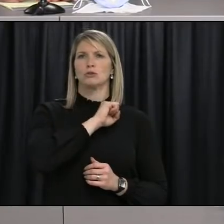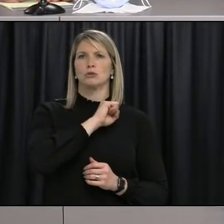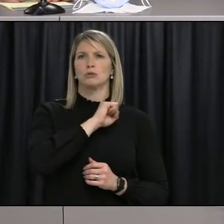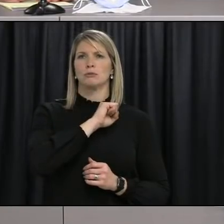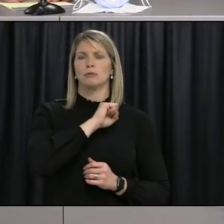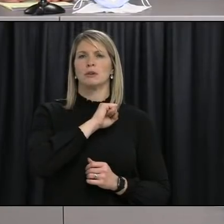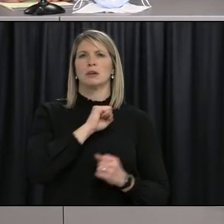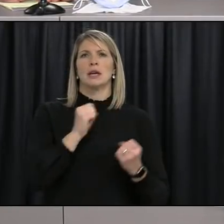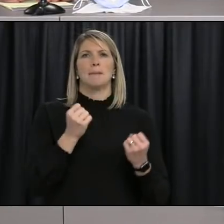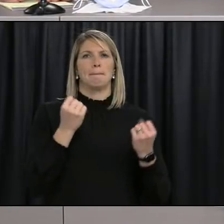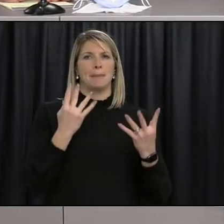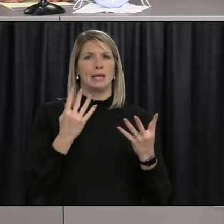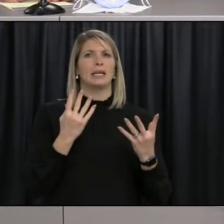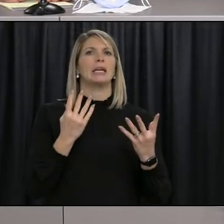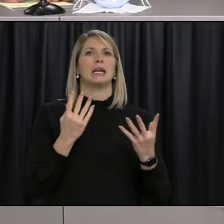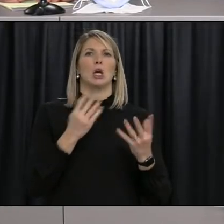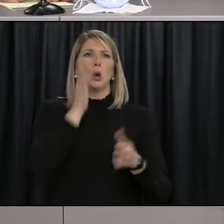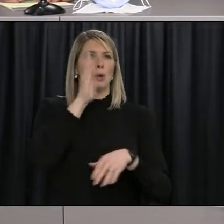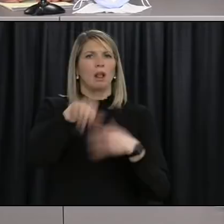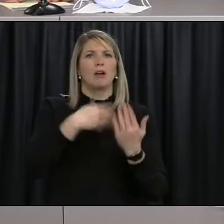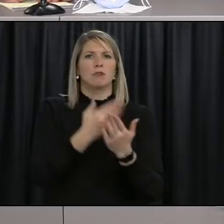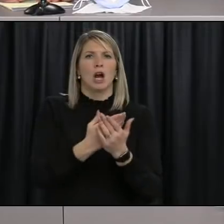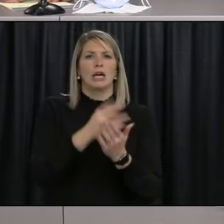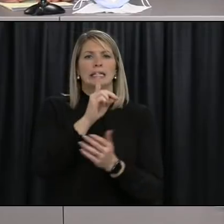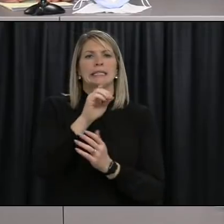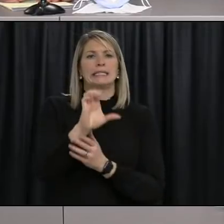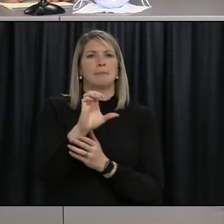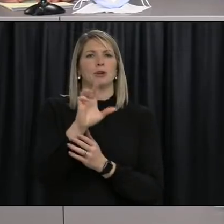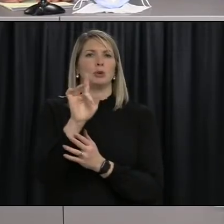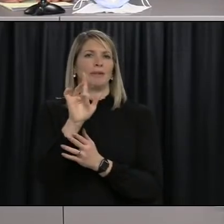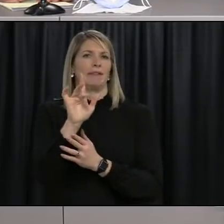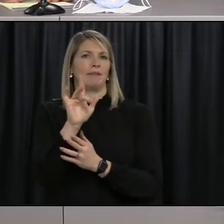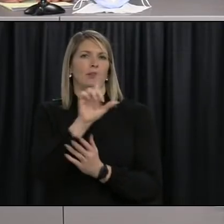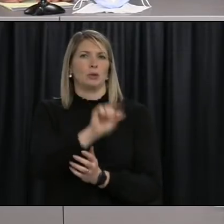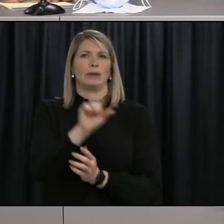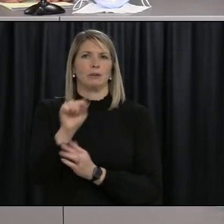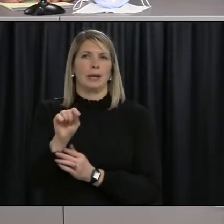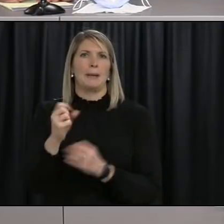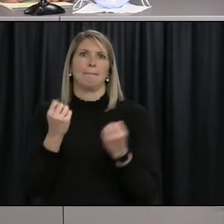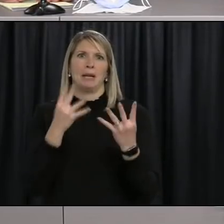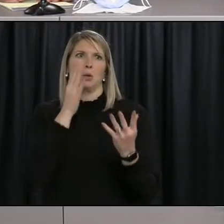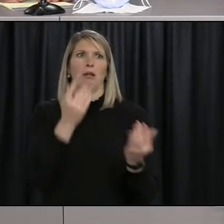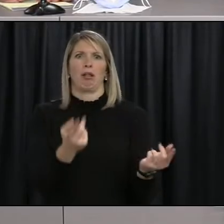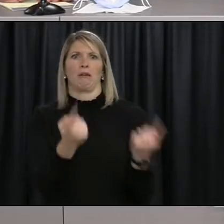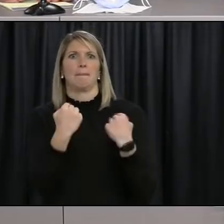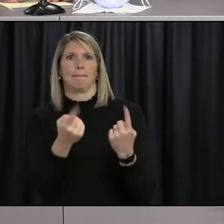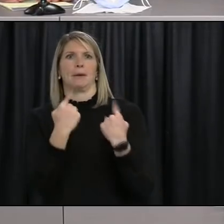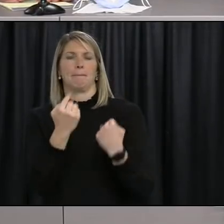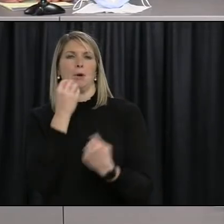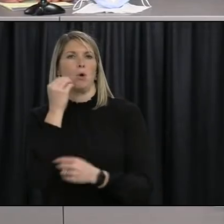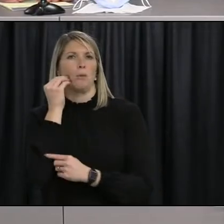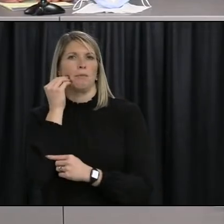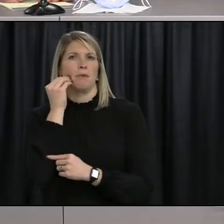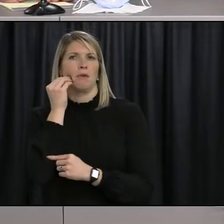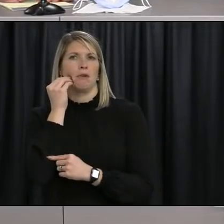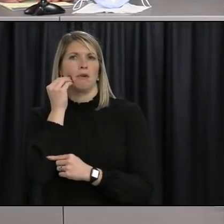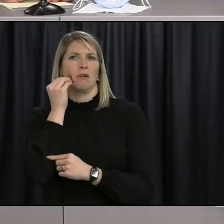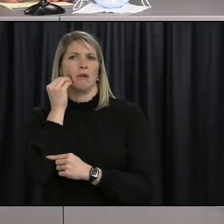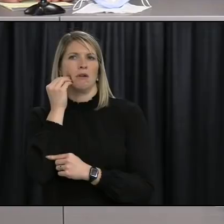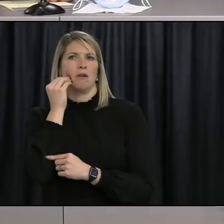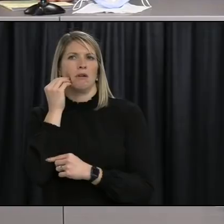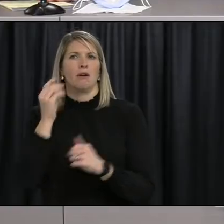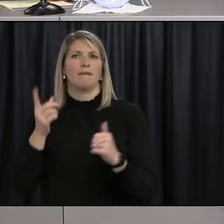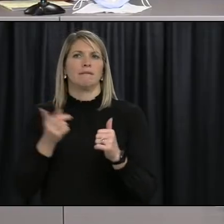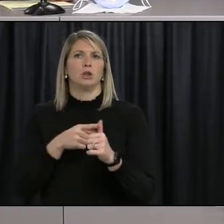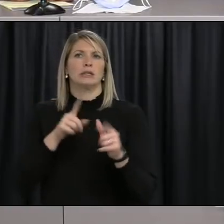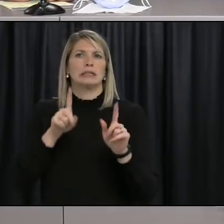5-day testing period would be Christmas Day. Are the testing centers going to be open at